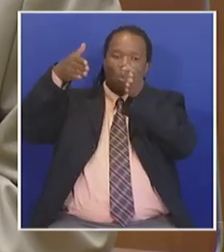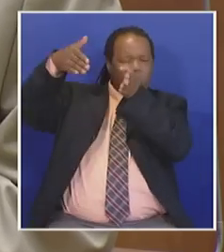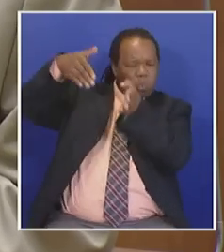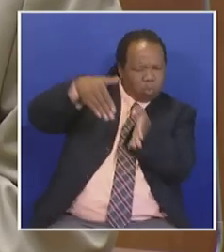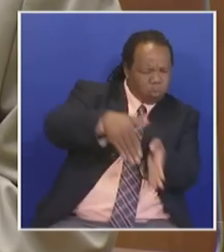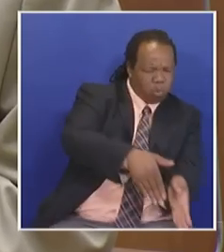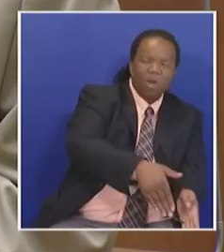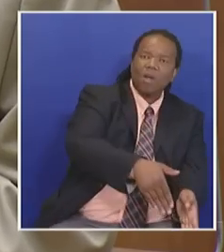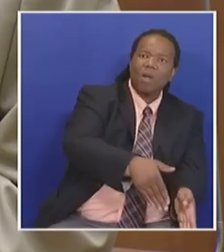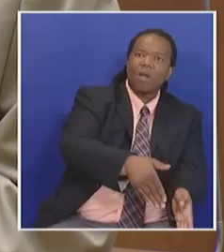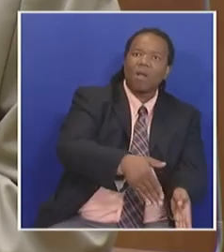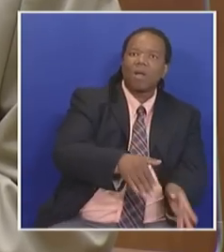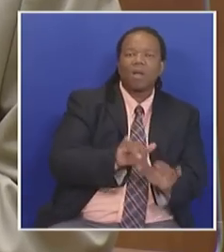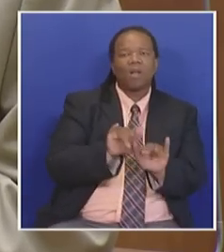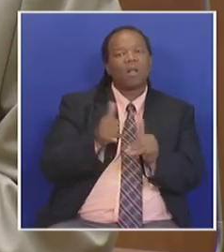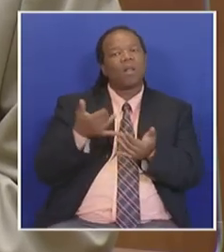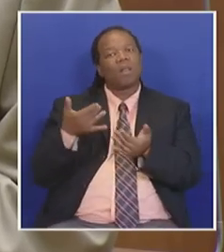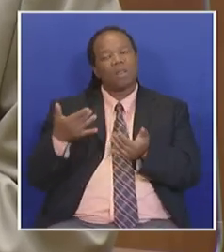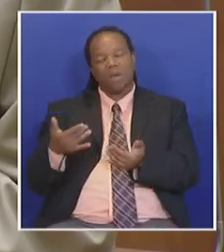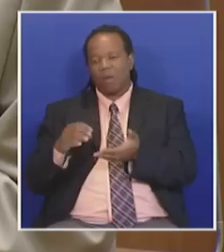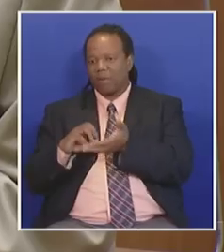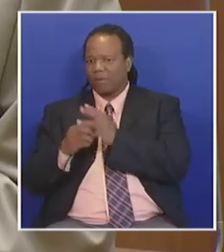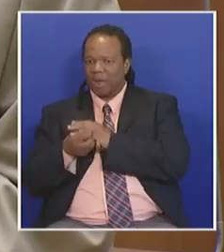that as the rescue workers do all they can